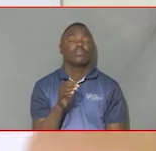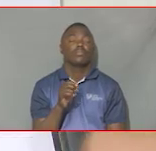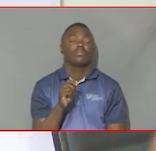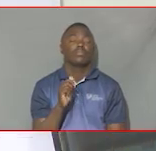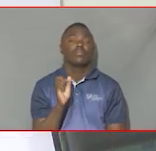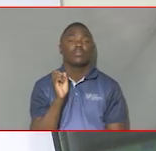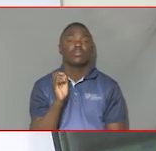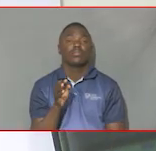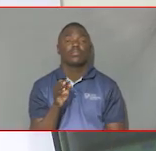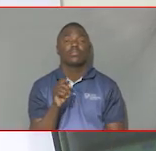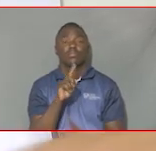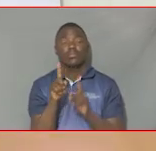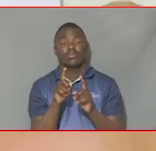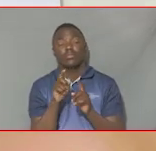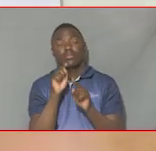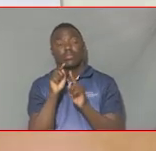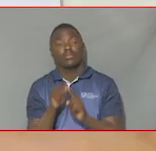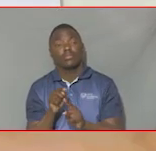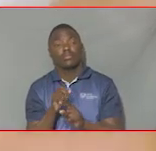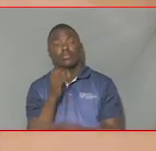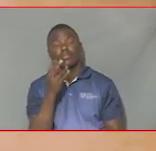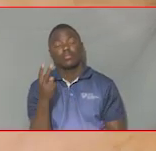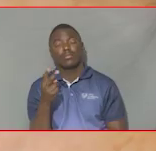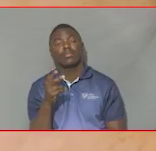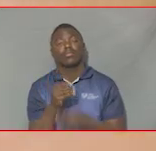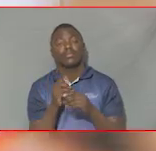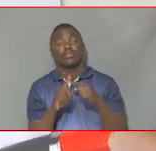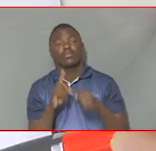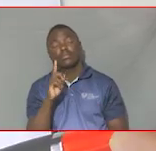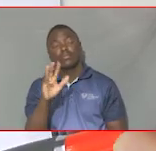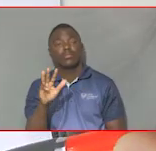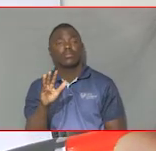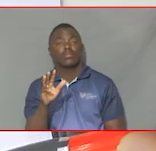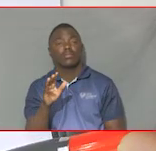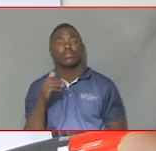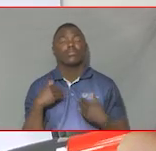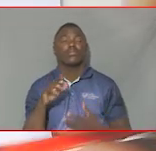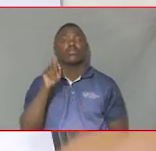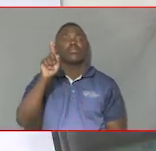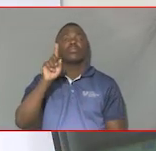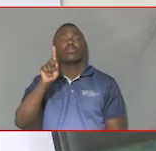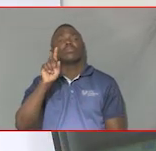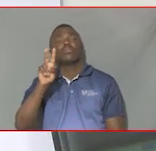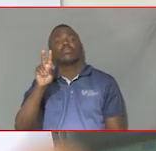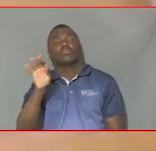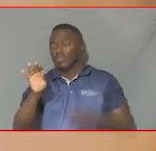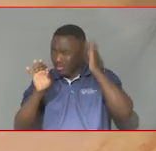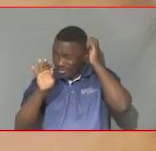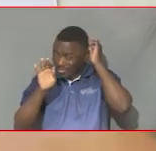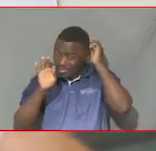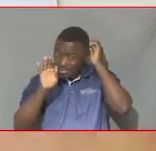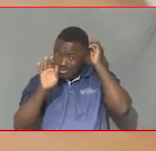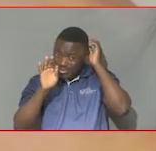to plot those points, you can see it's 32.9. Here it starts with 98 to 123. This